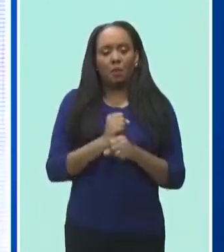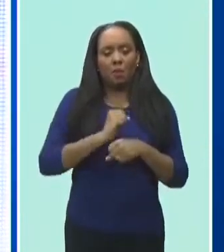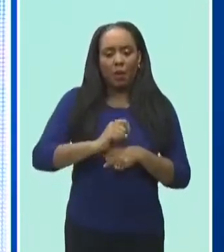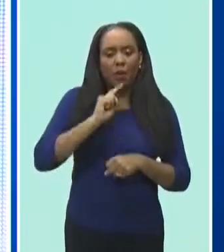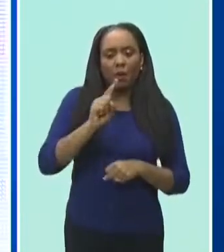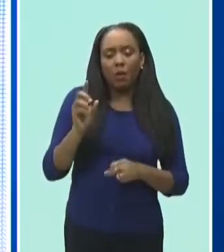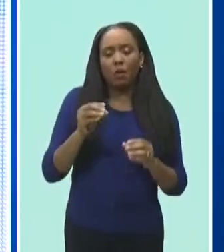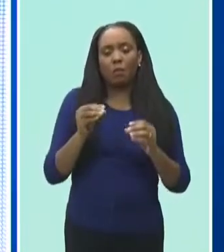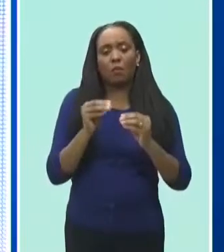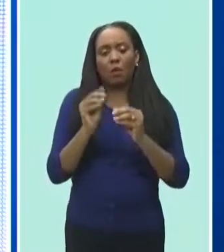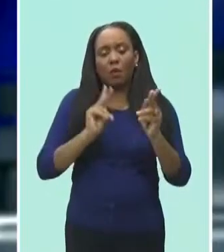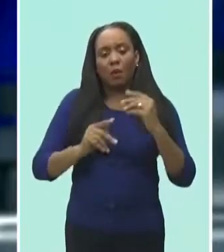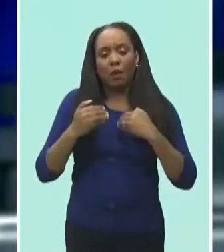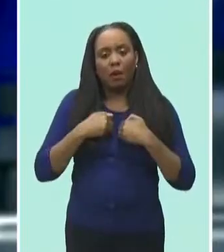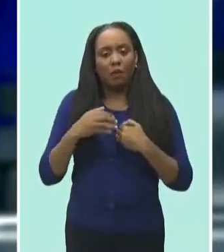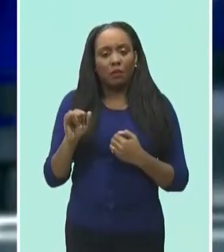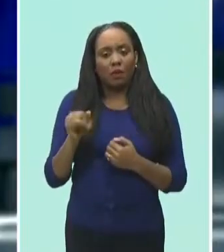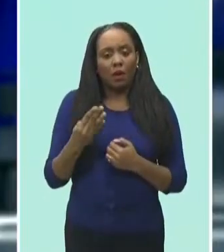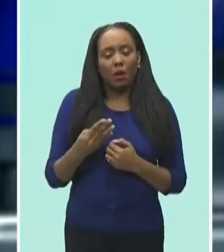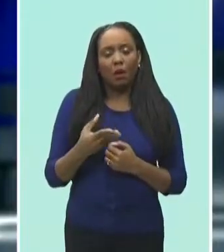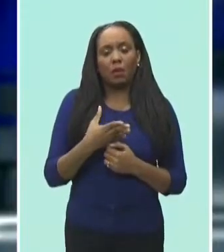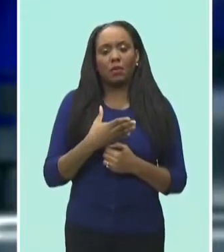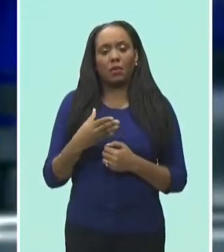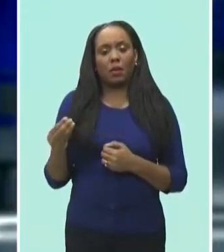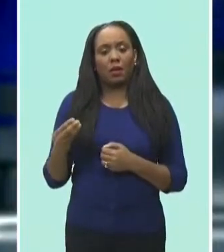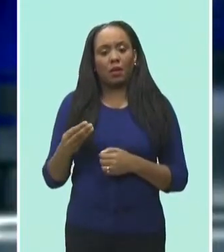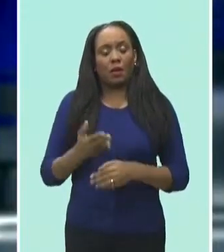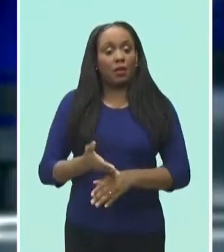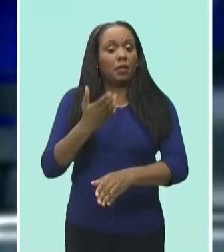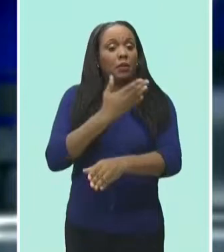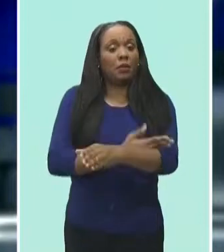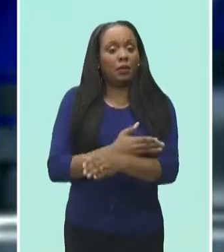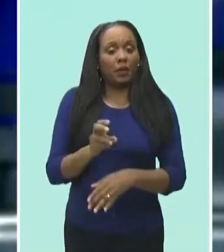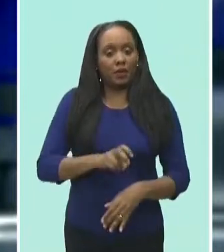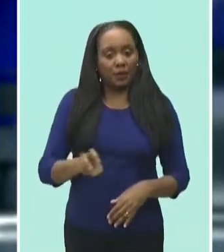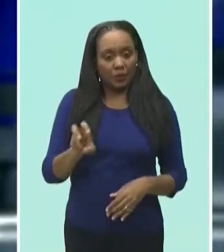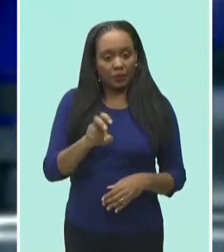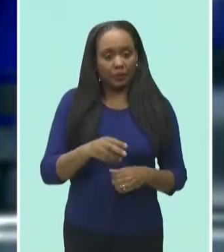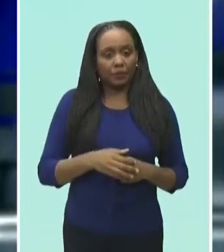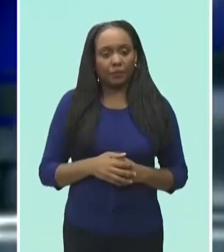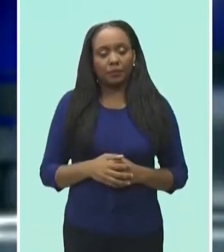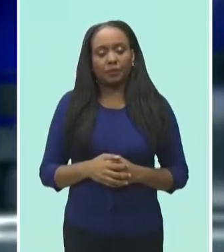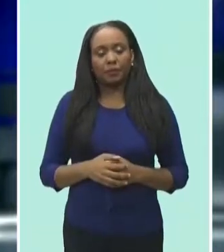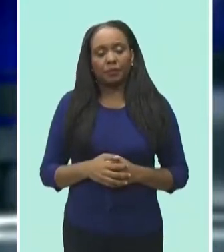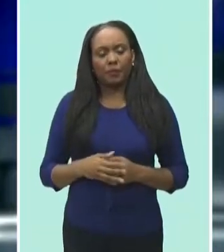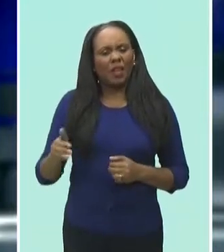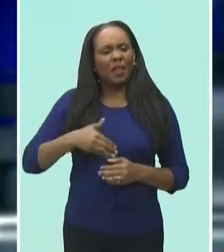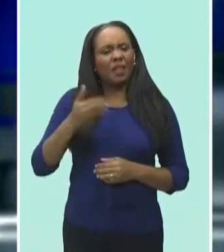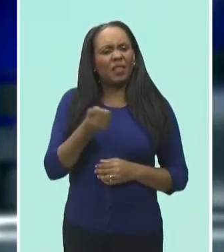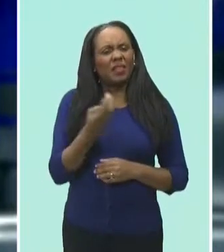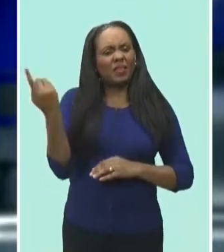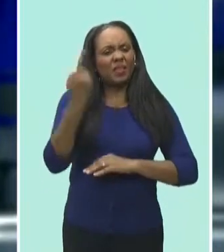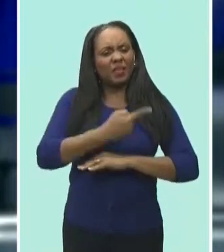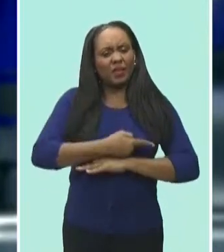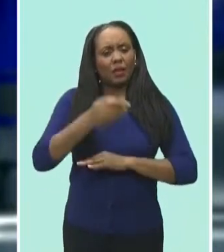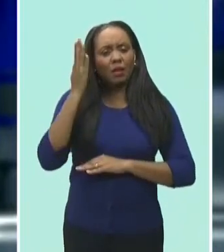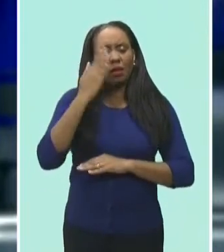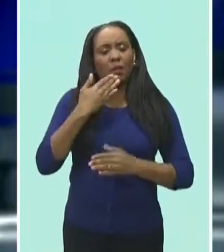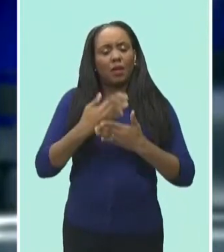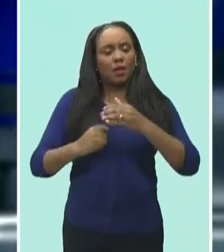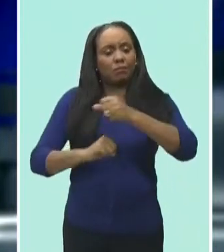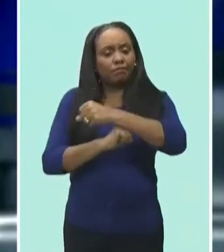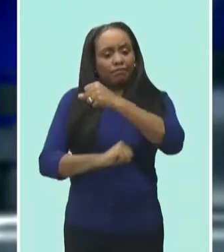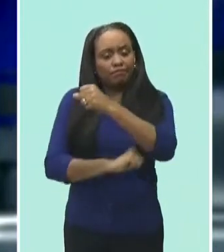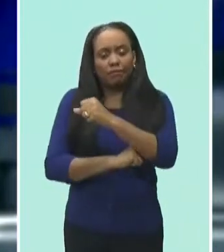more tourism. And Lisa, these activities over the next few days at the conference will lay the foundation for decisions